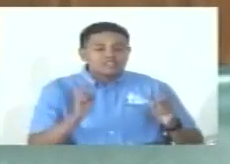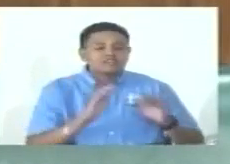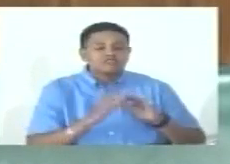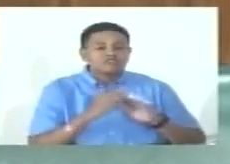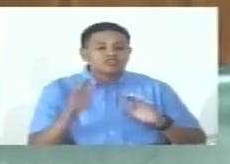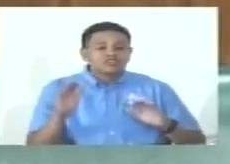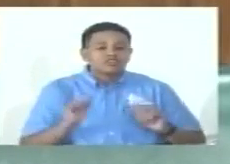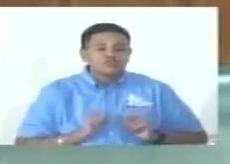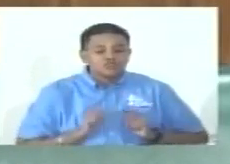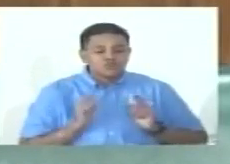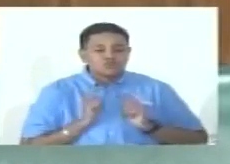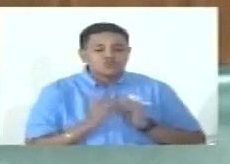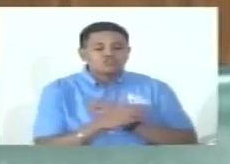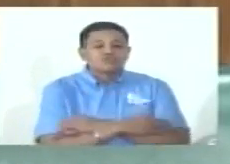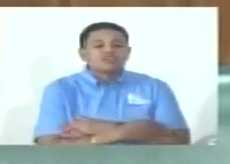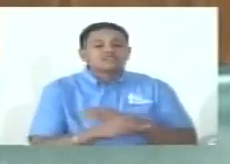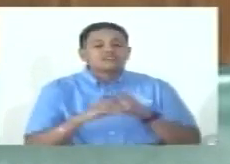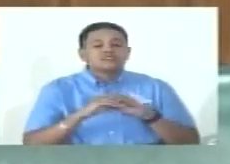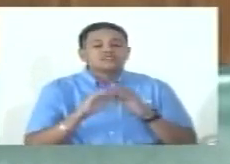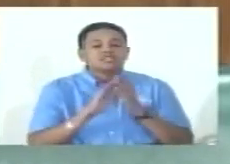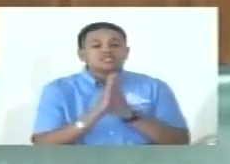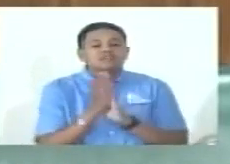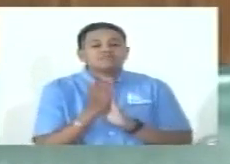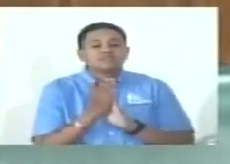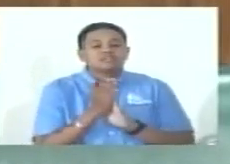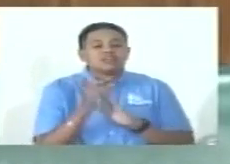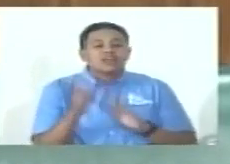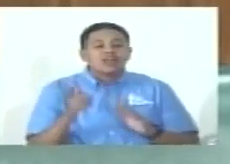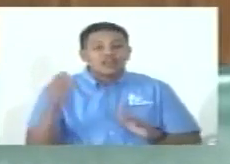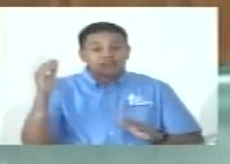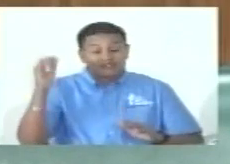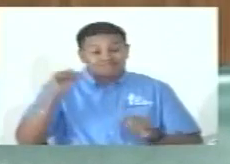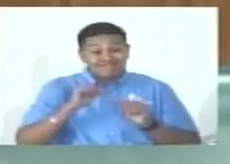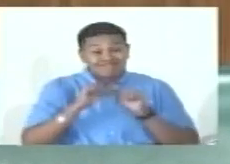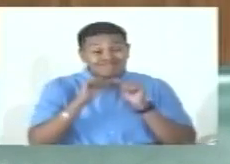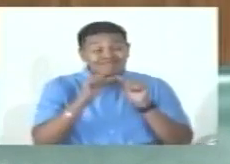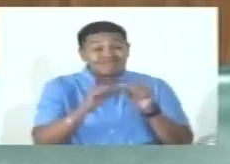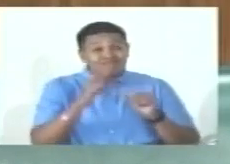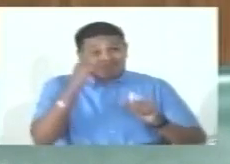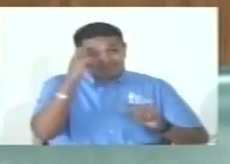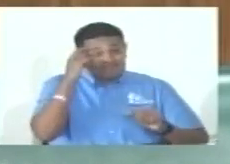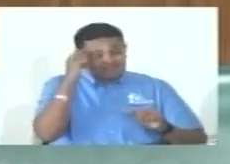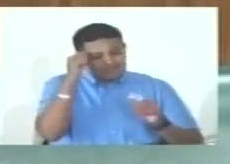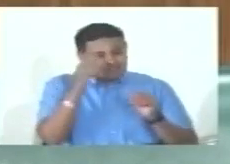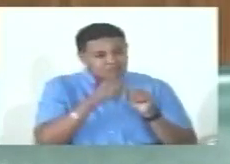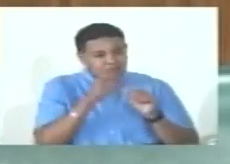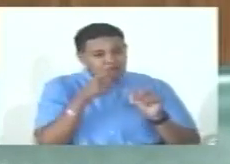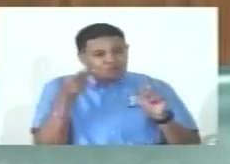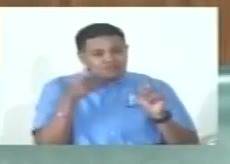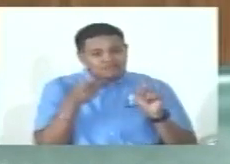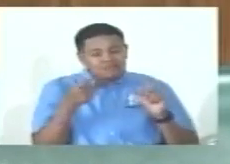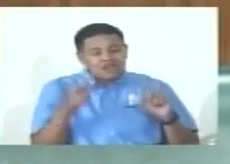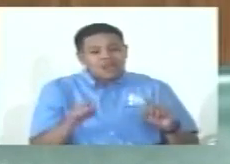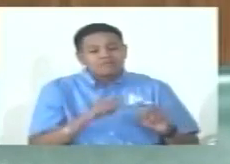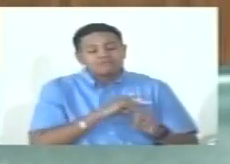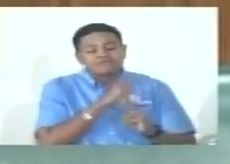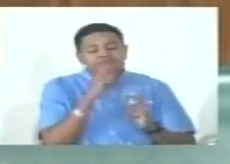his soul rest in peace and light perpetual shine on him. In respect to